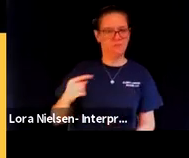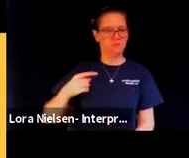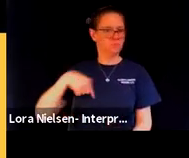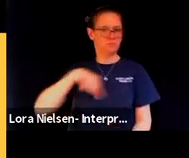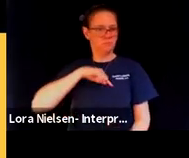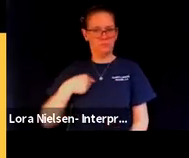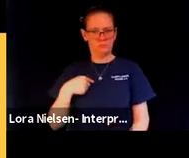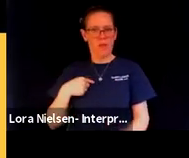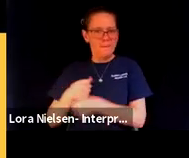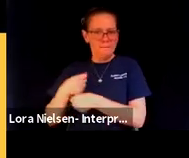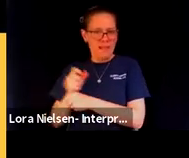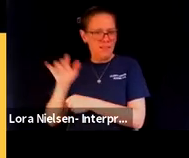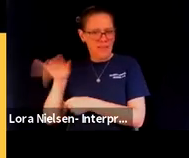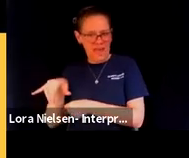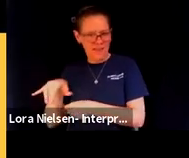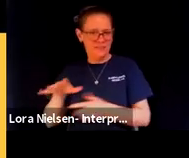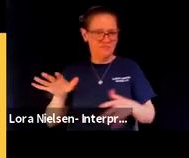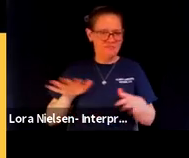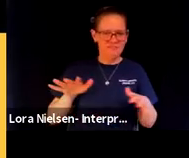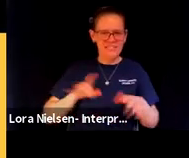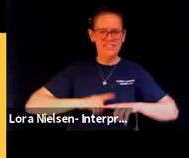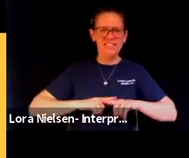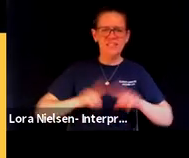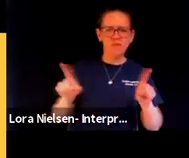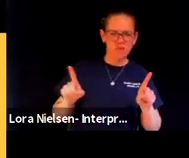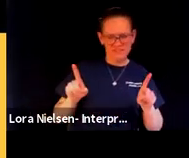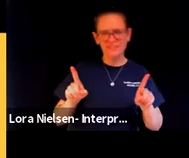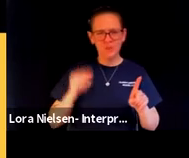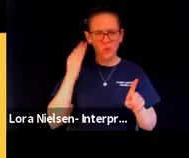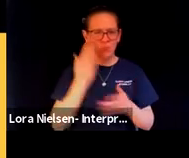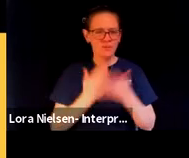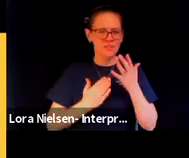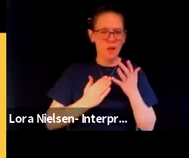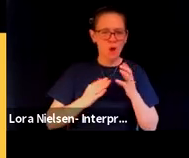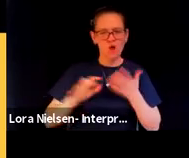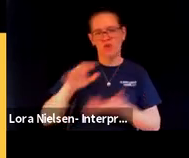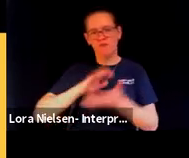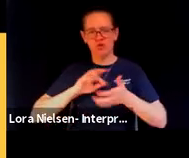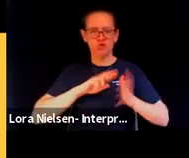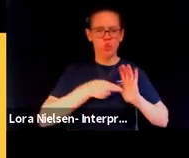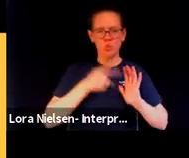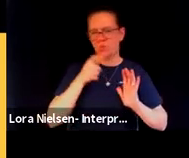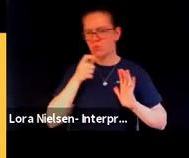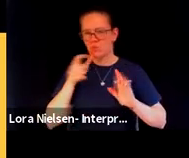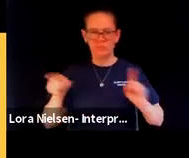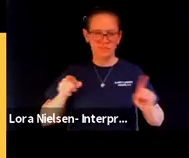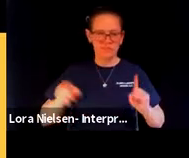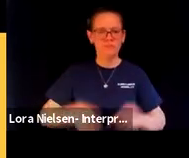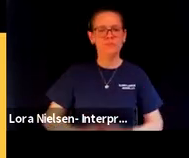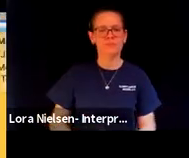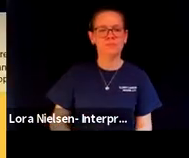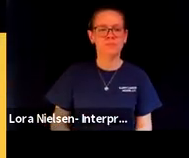of, I just wanted to make sure to start there, because I know there's some confusion sometimes when it comes to that. 1 second, there we